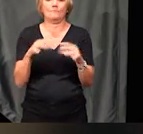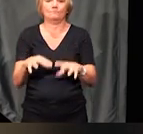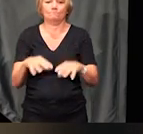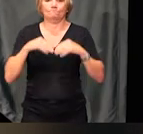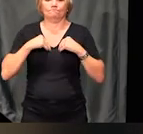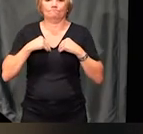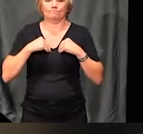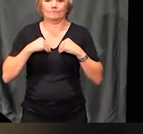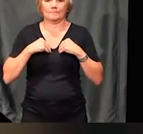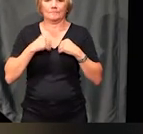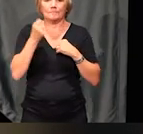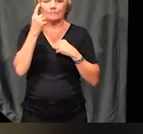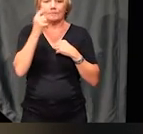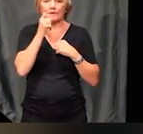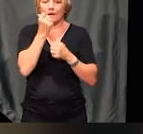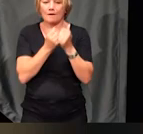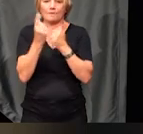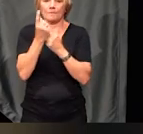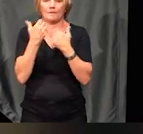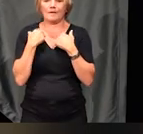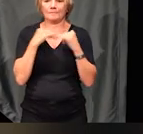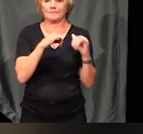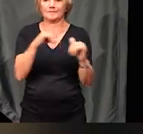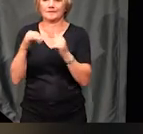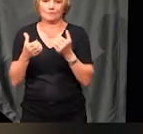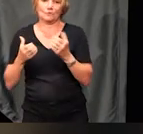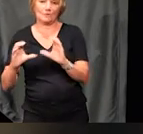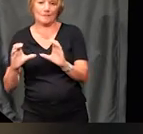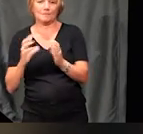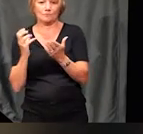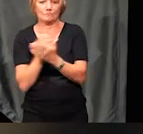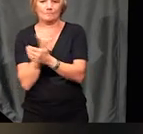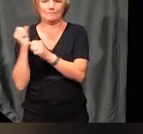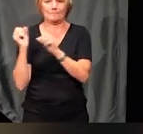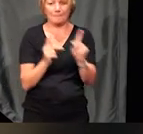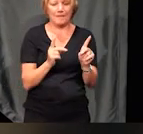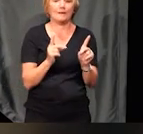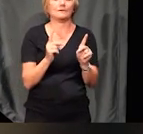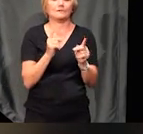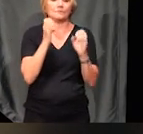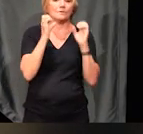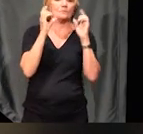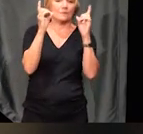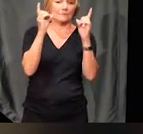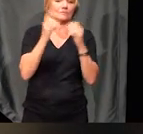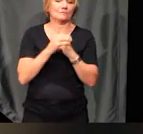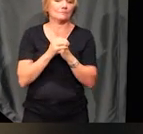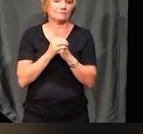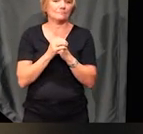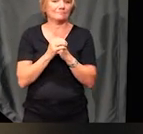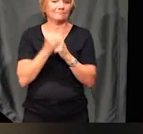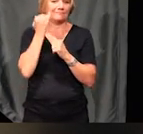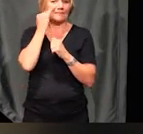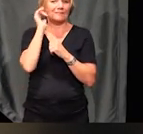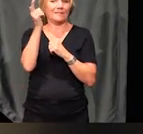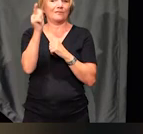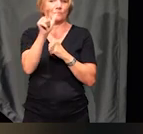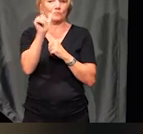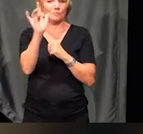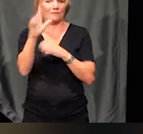it, own it. Not everyone will have the chance to get back to resume their